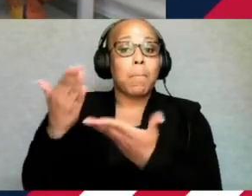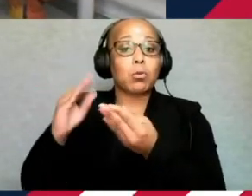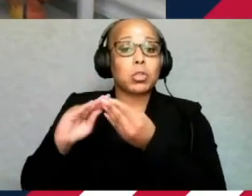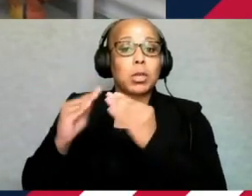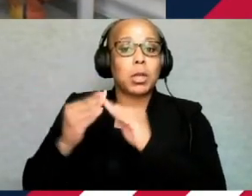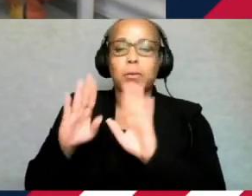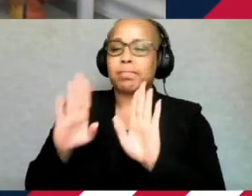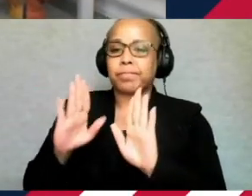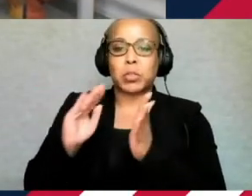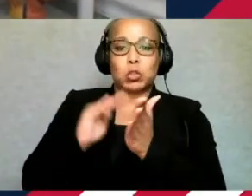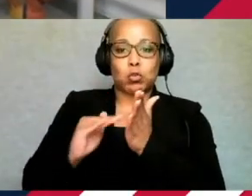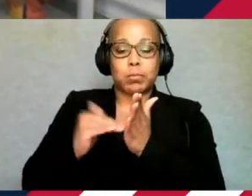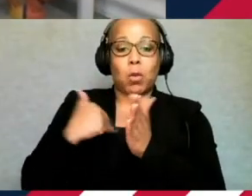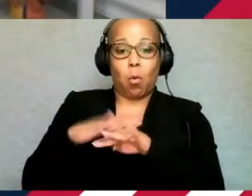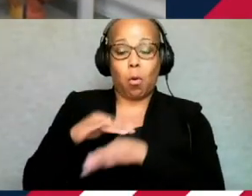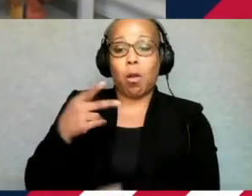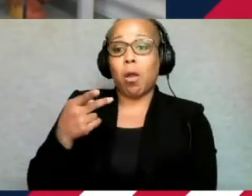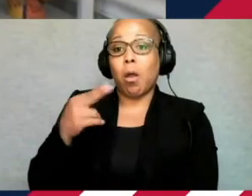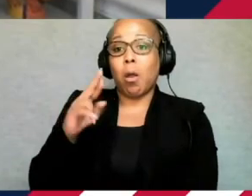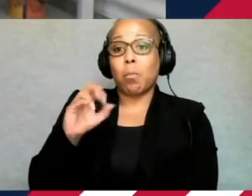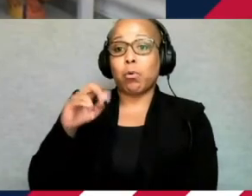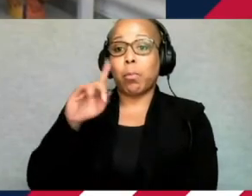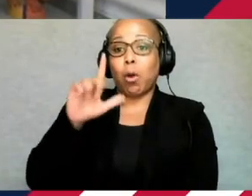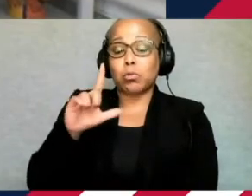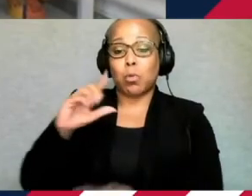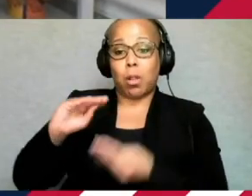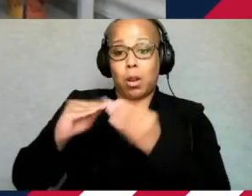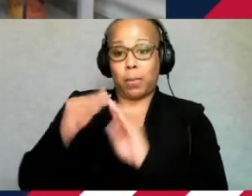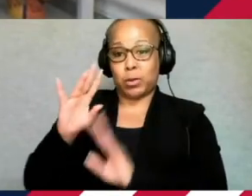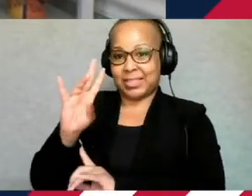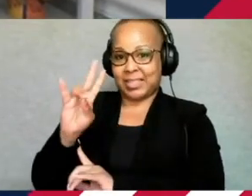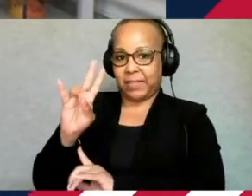on proposal number 7.